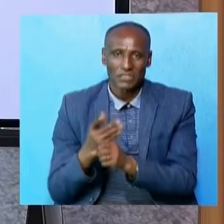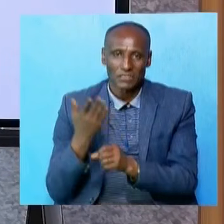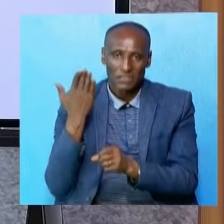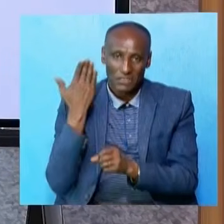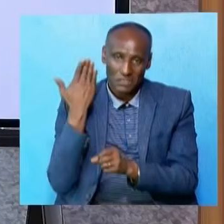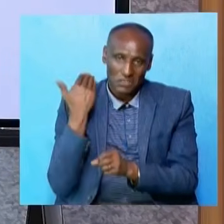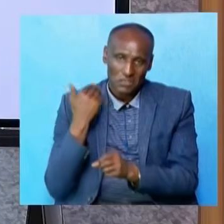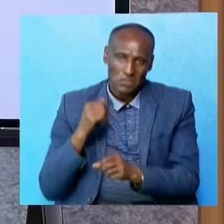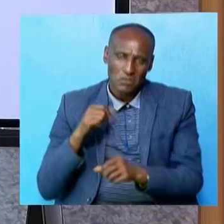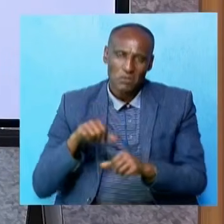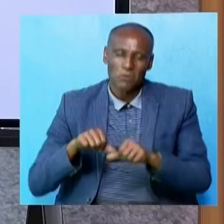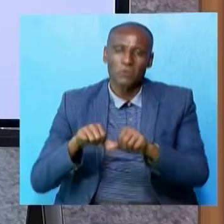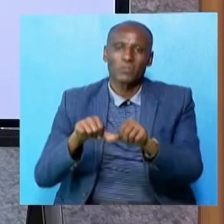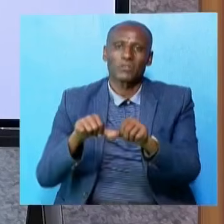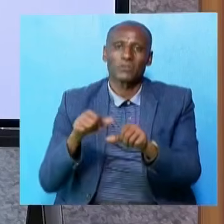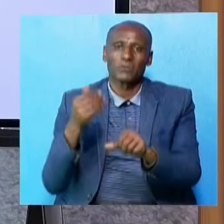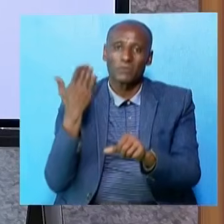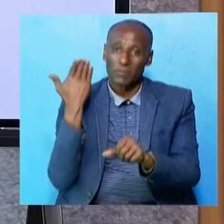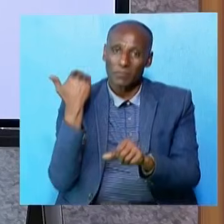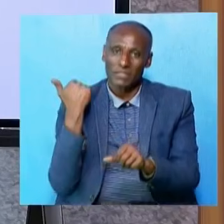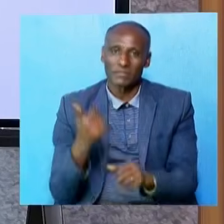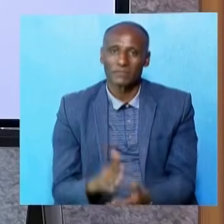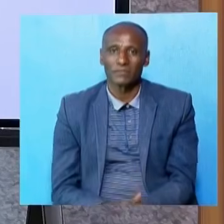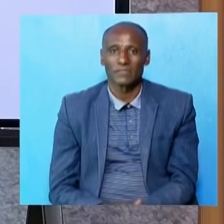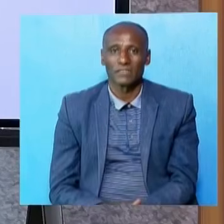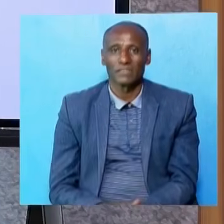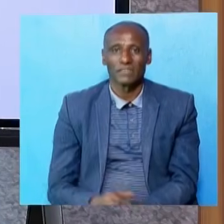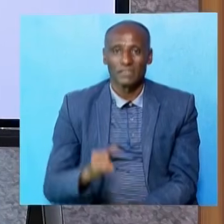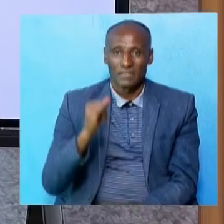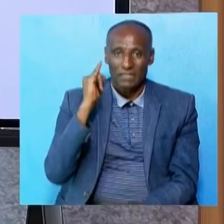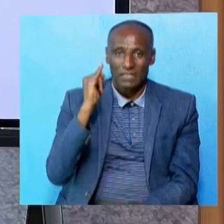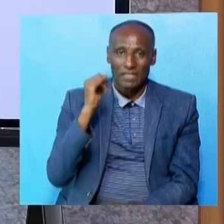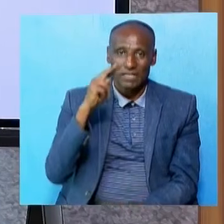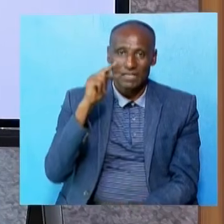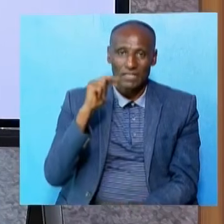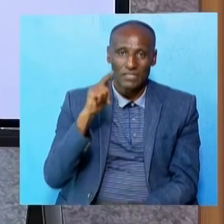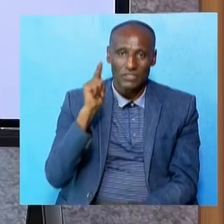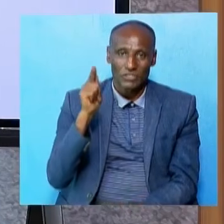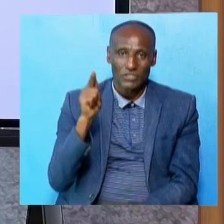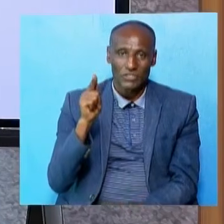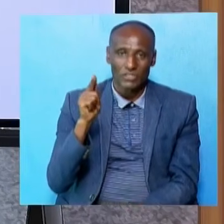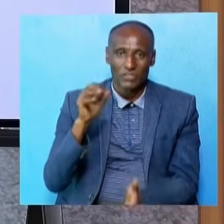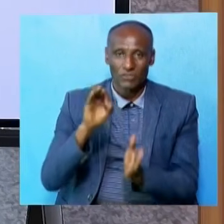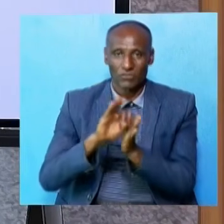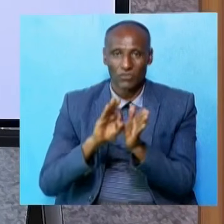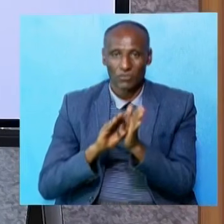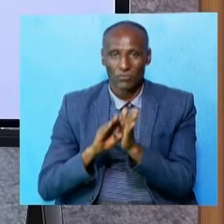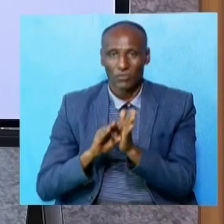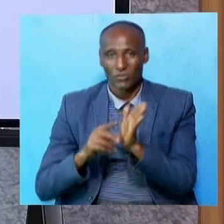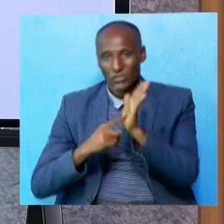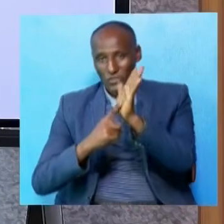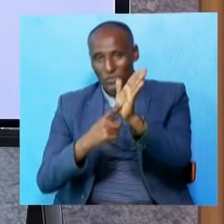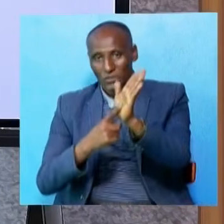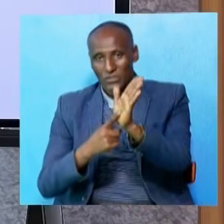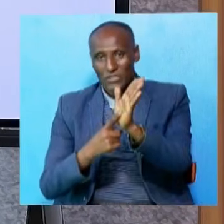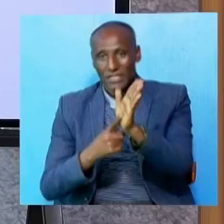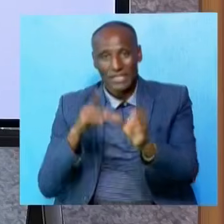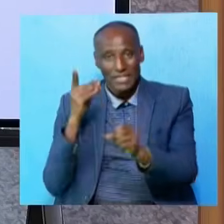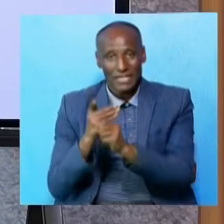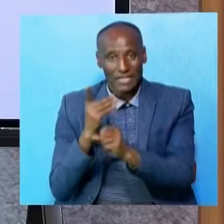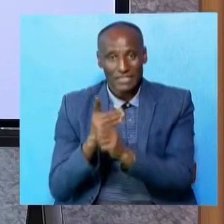someday in the past. So, the ING form of a verb has an implication that the action